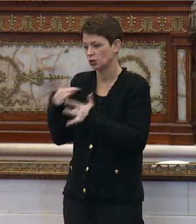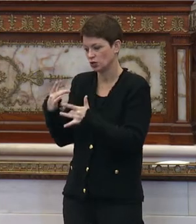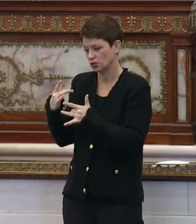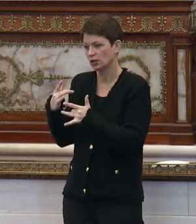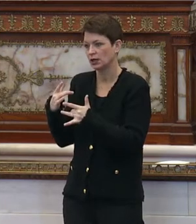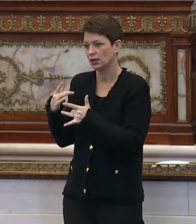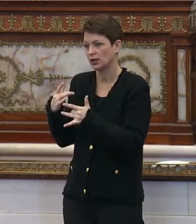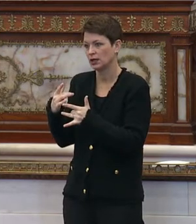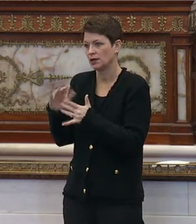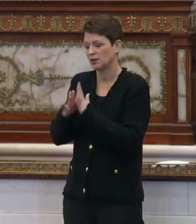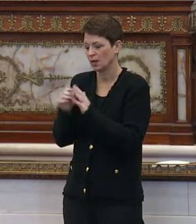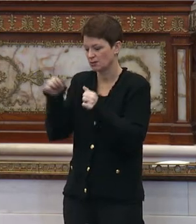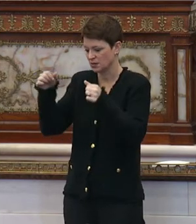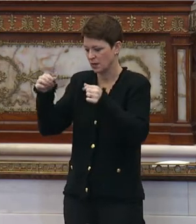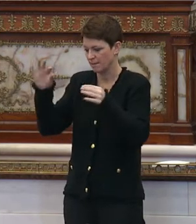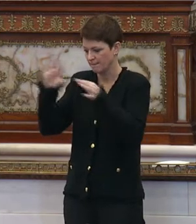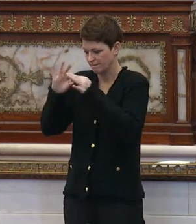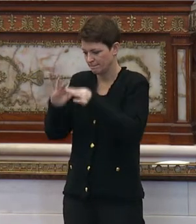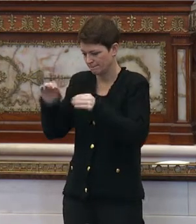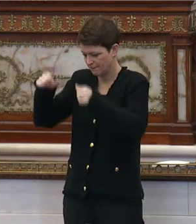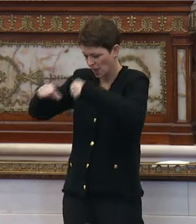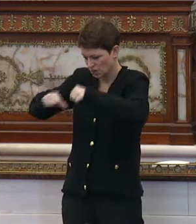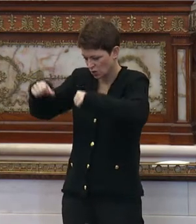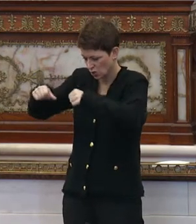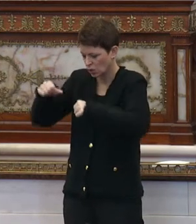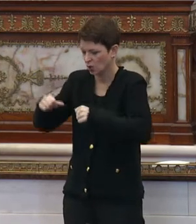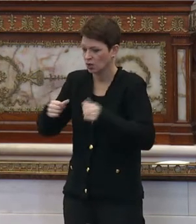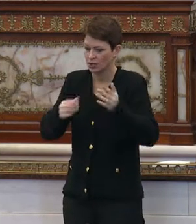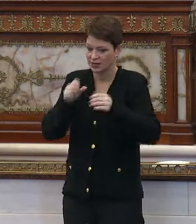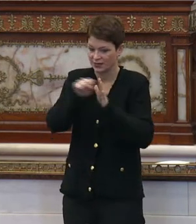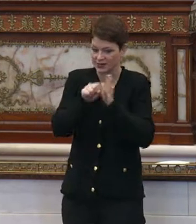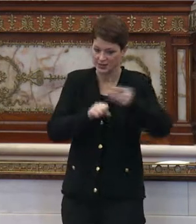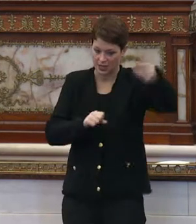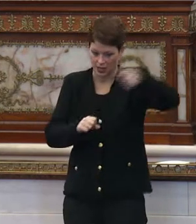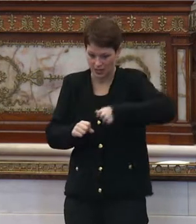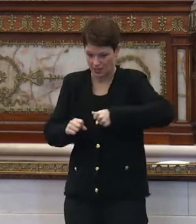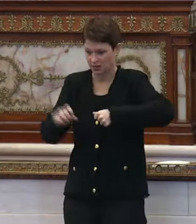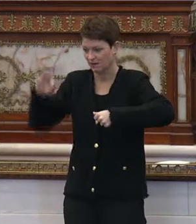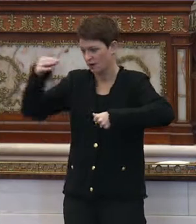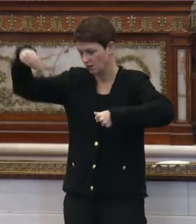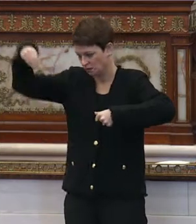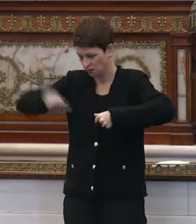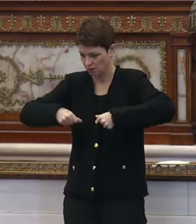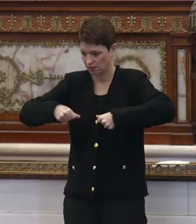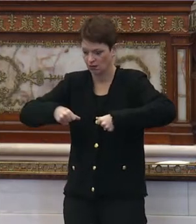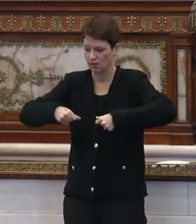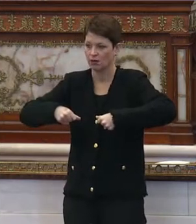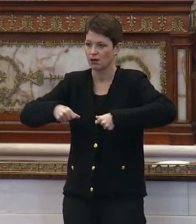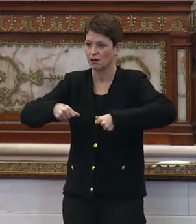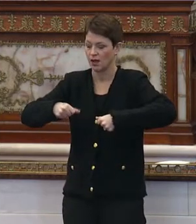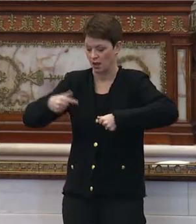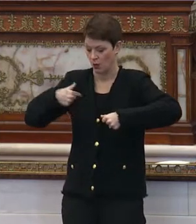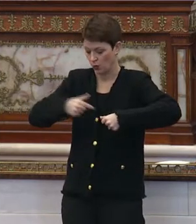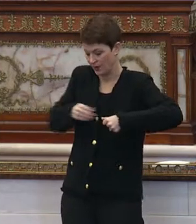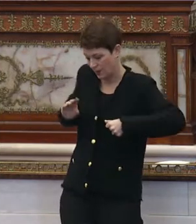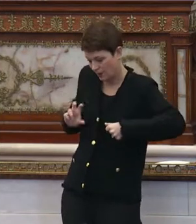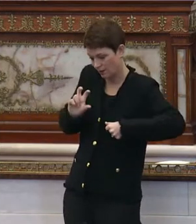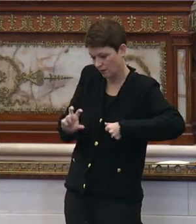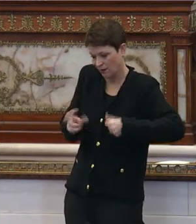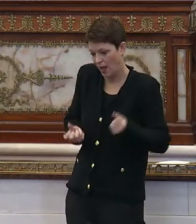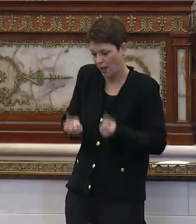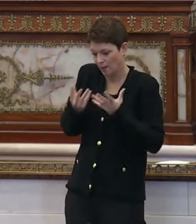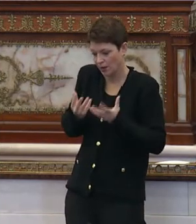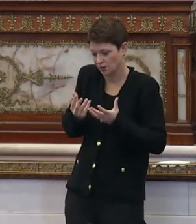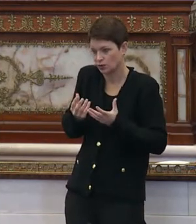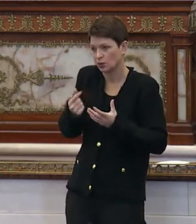up being a puzzle. And so looking at how much is flowing through the state that'll come to us that then we can use, how much are we going to have to really do locally with